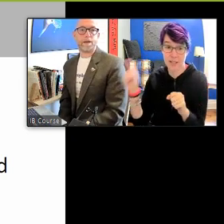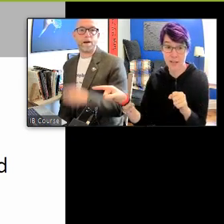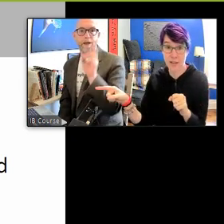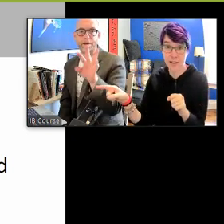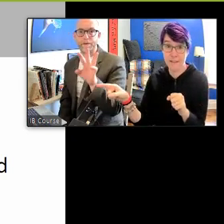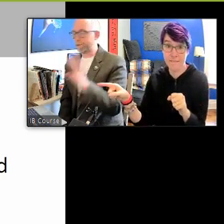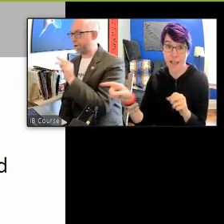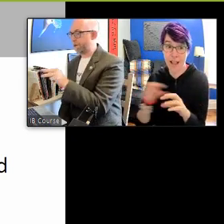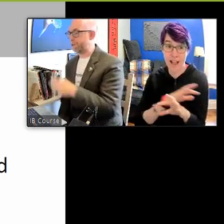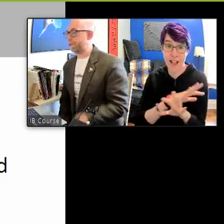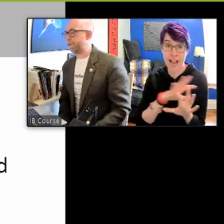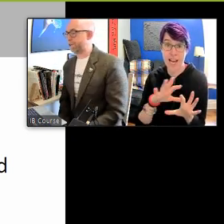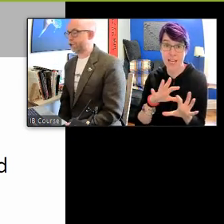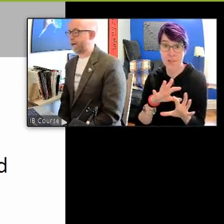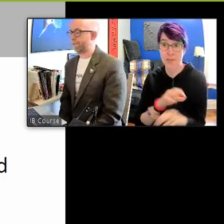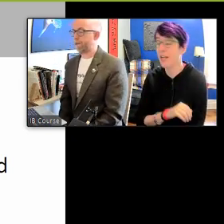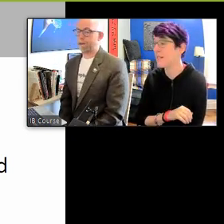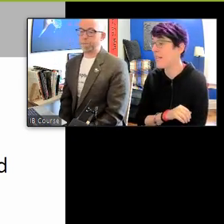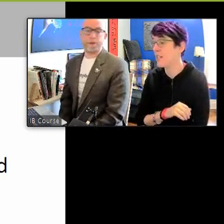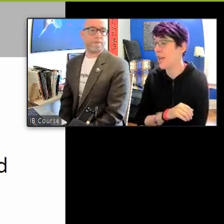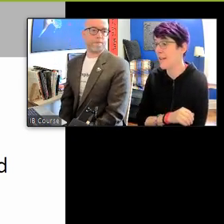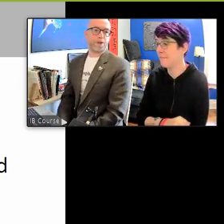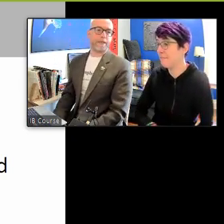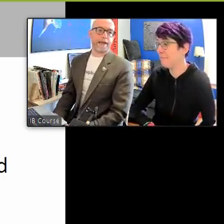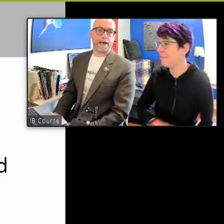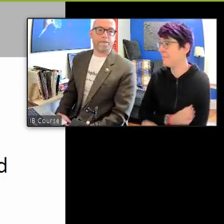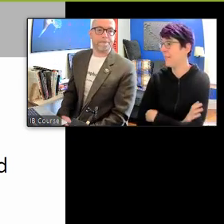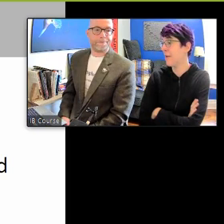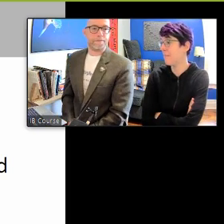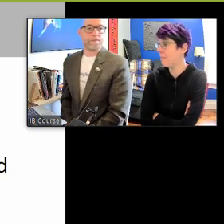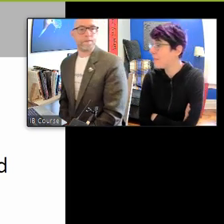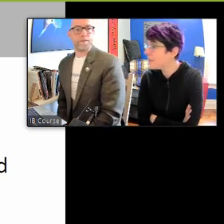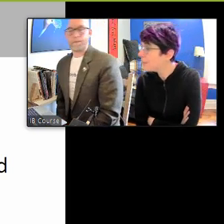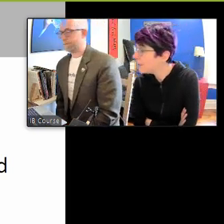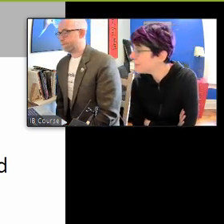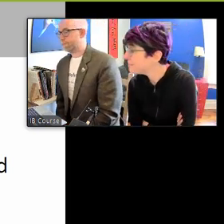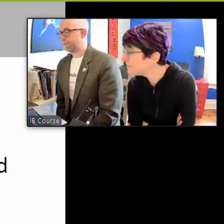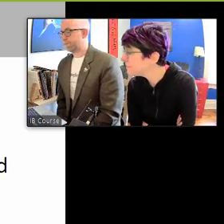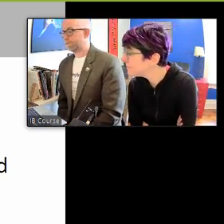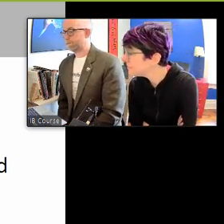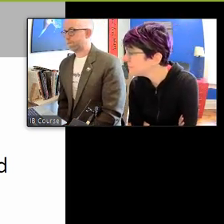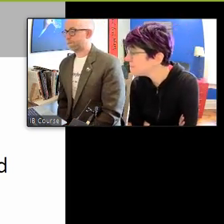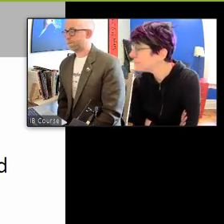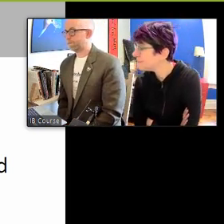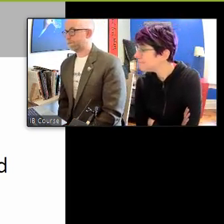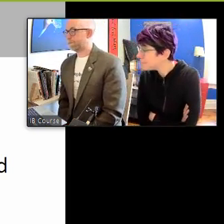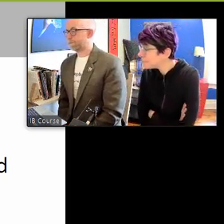thoughts? On any of those three questions in the chat. Any of those things in the chat. Put them in the chat. Yep.